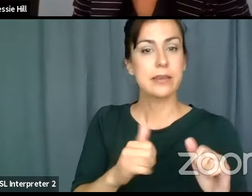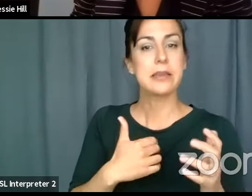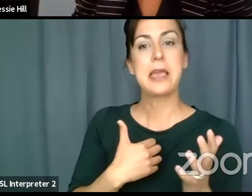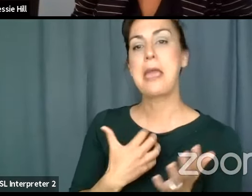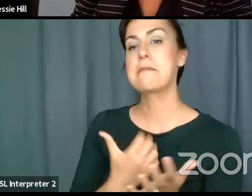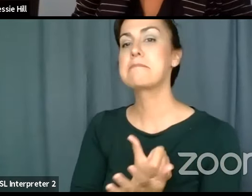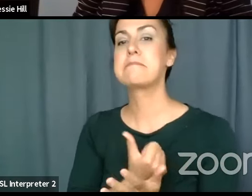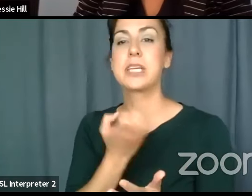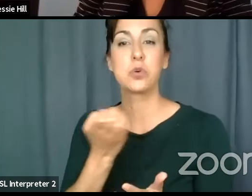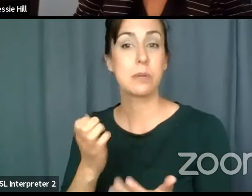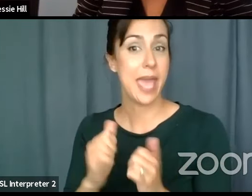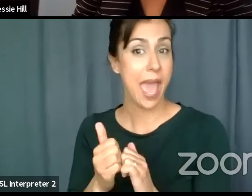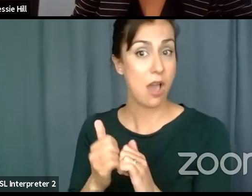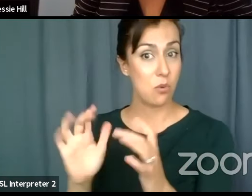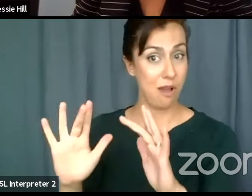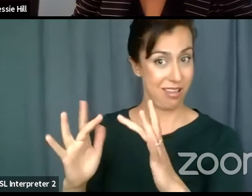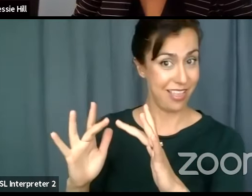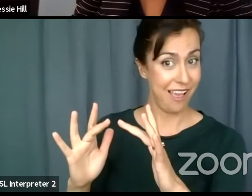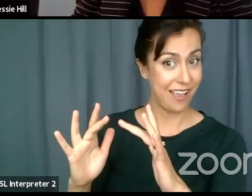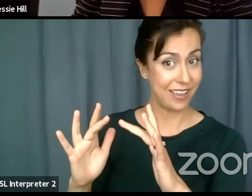browsing online or